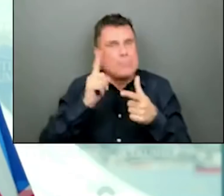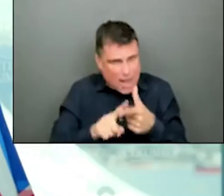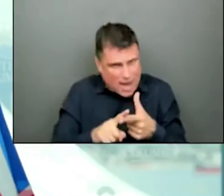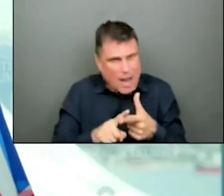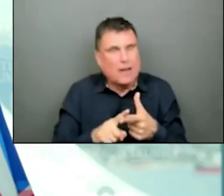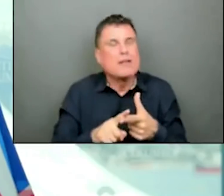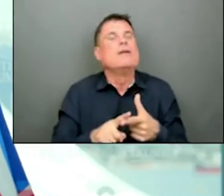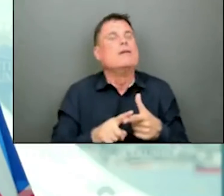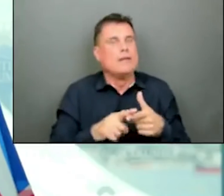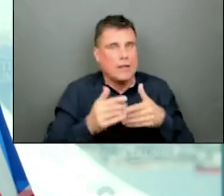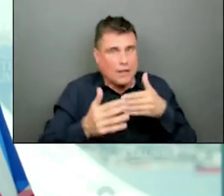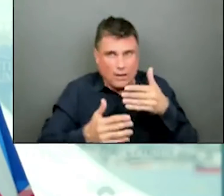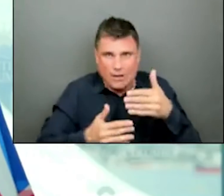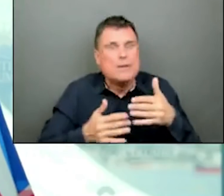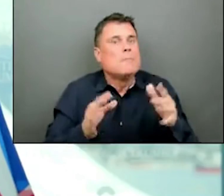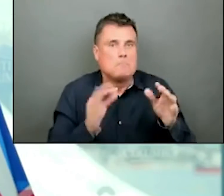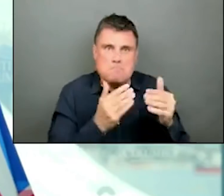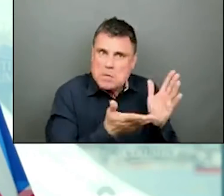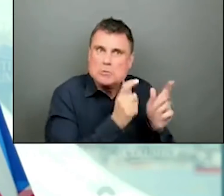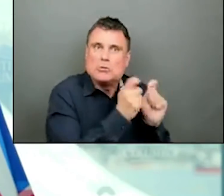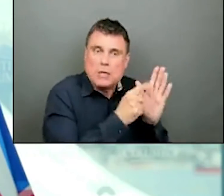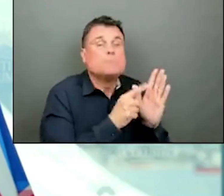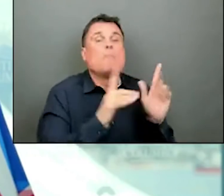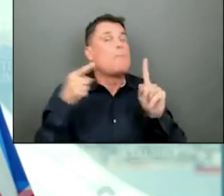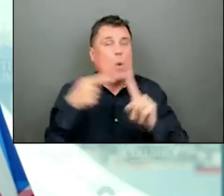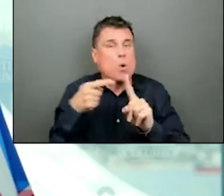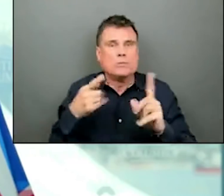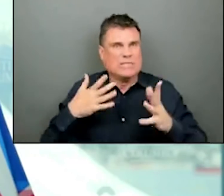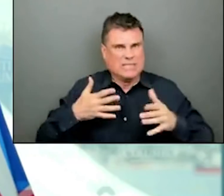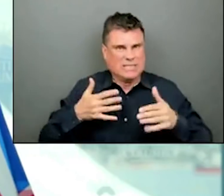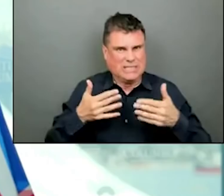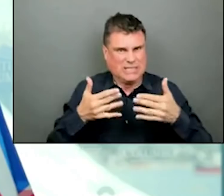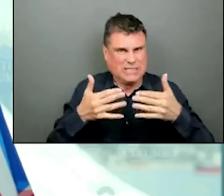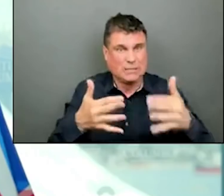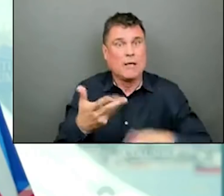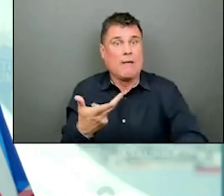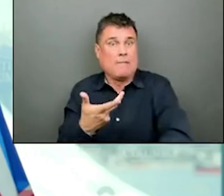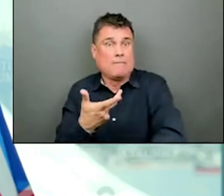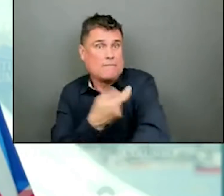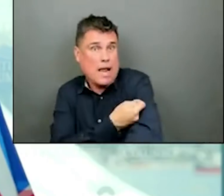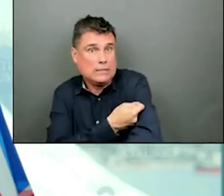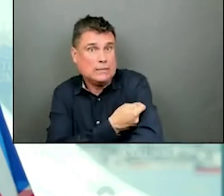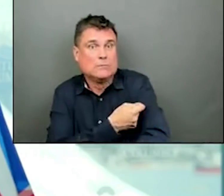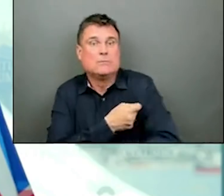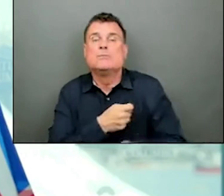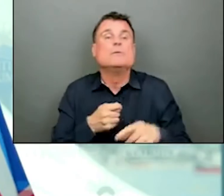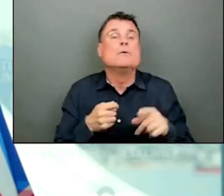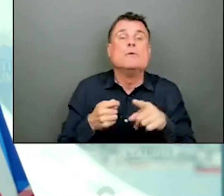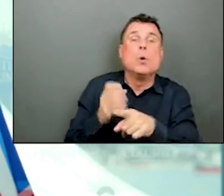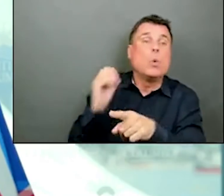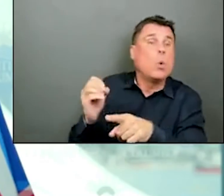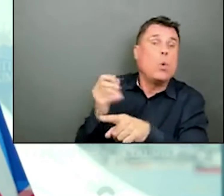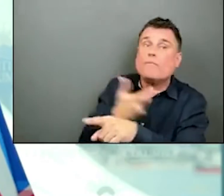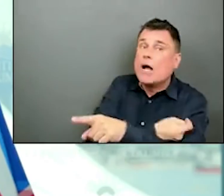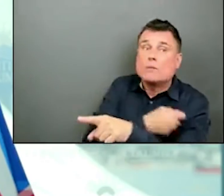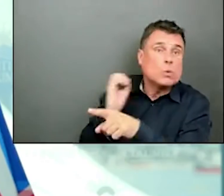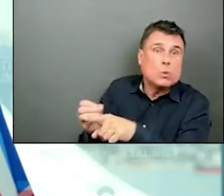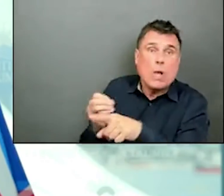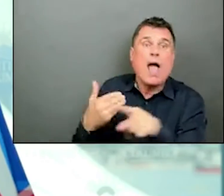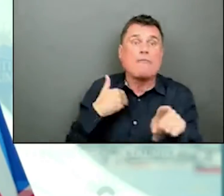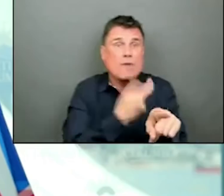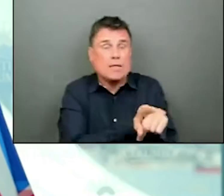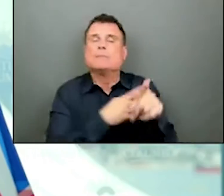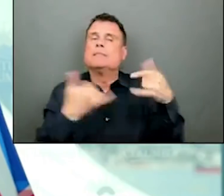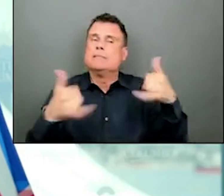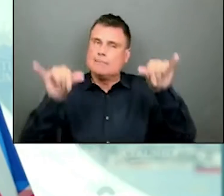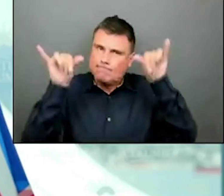to, regardless, all of us, vaccinated or not, continue to follow public health orders. It is vitally important right now that